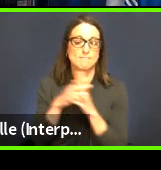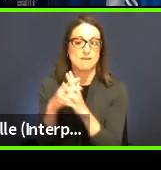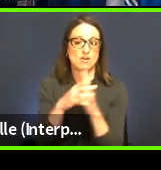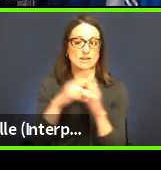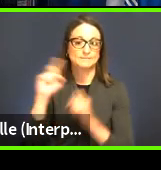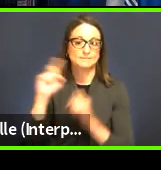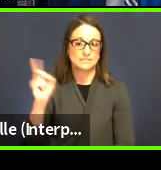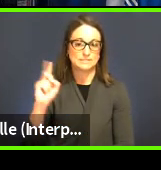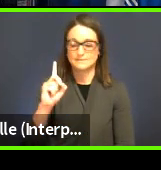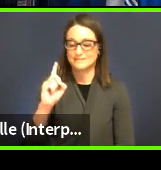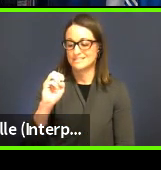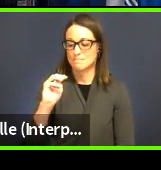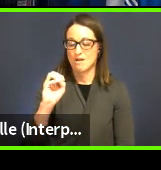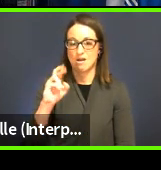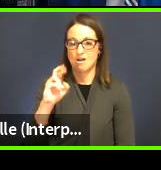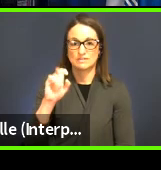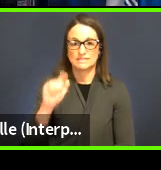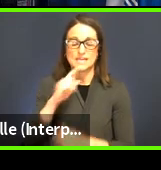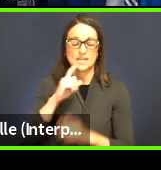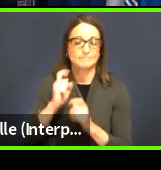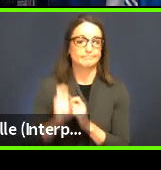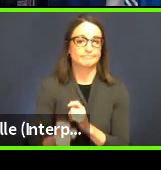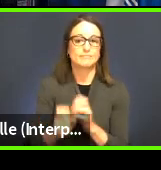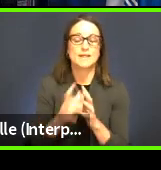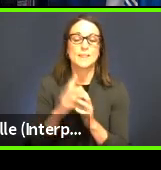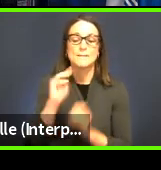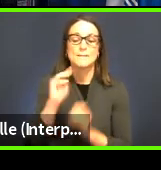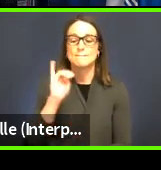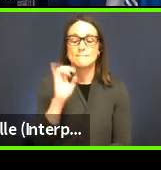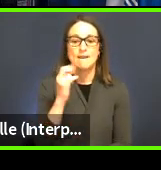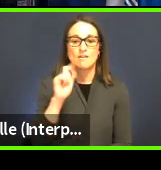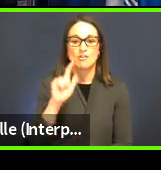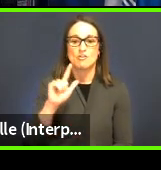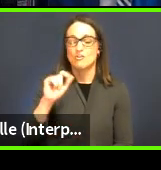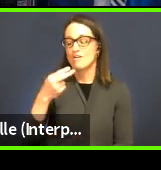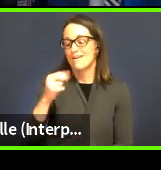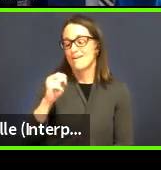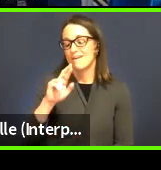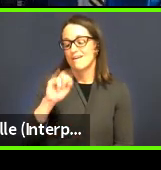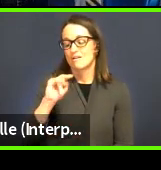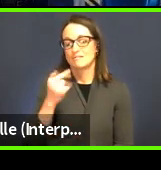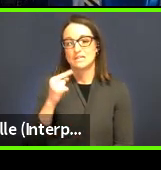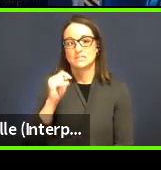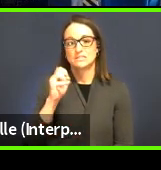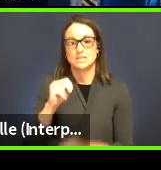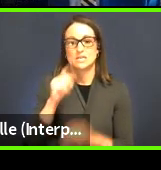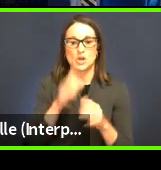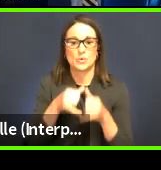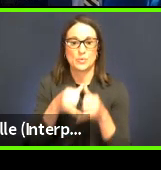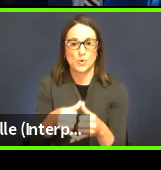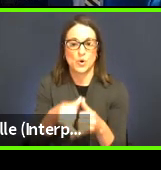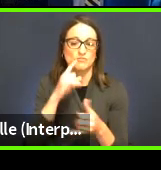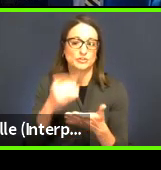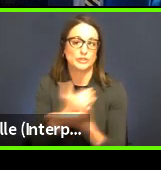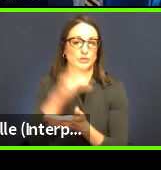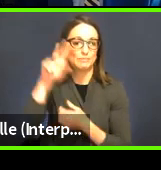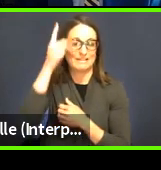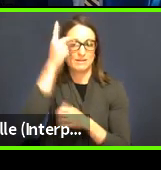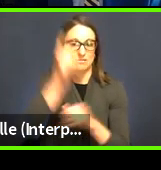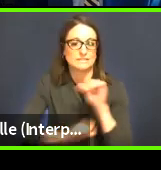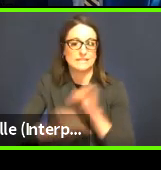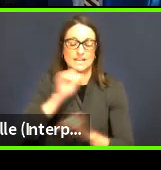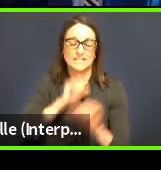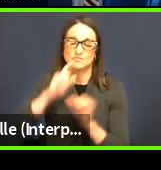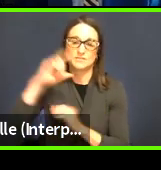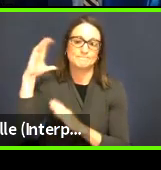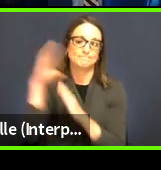Michael Harrington Award bestowed by the American Political Science Association's organized section, New Political Science, for the best book,